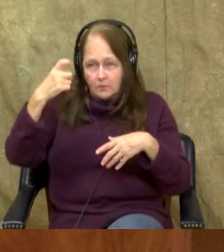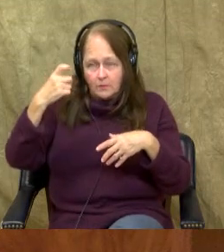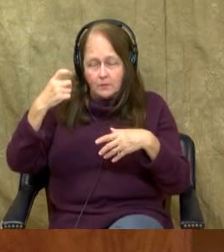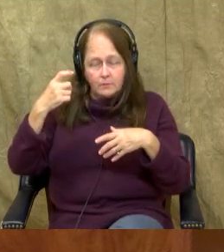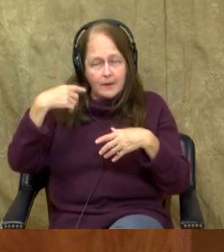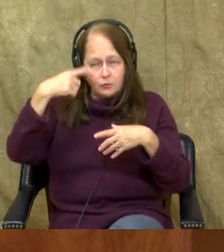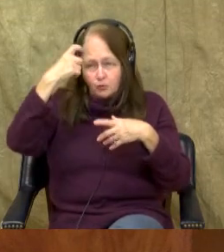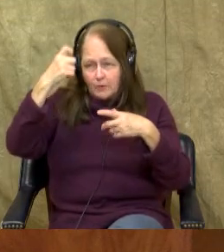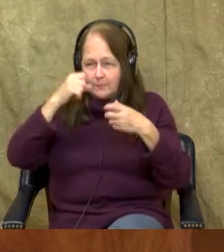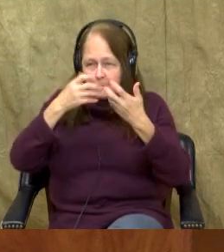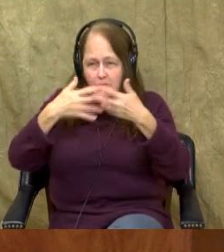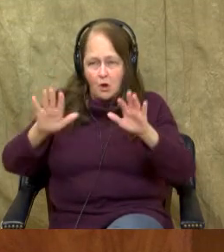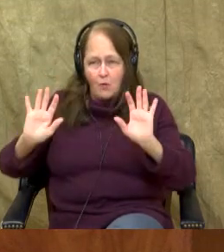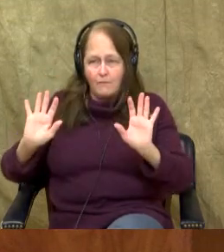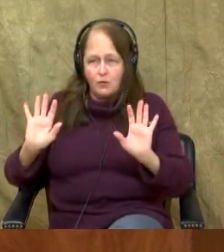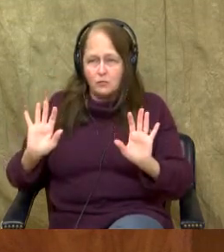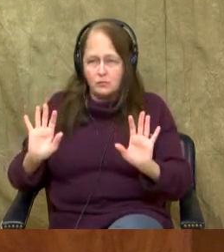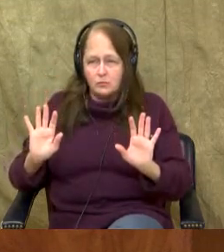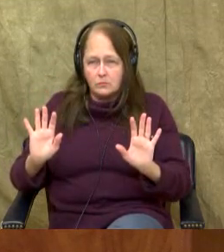over.